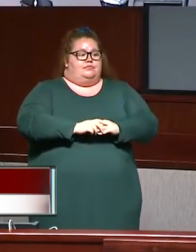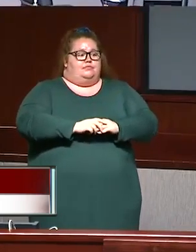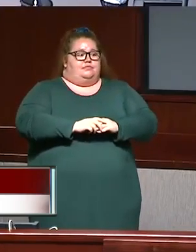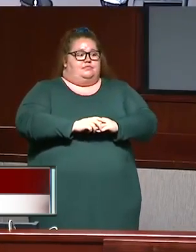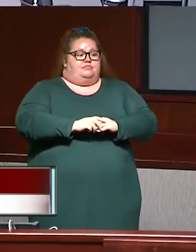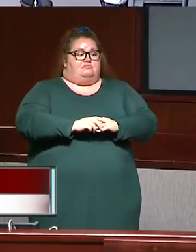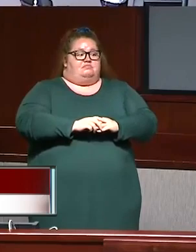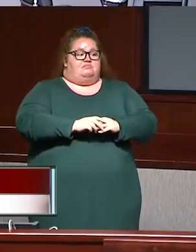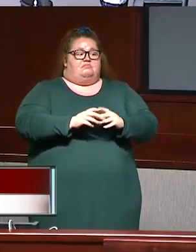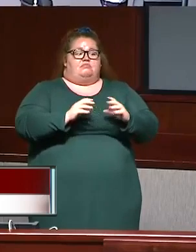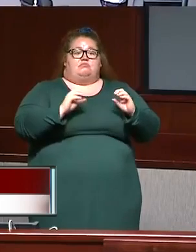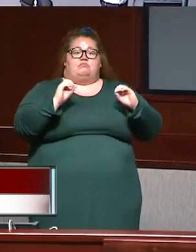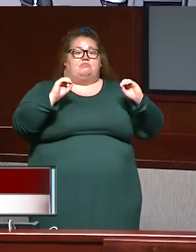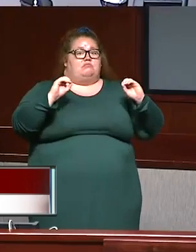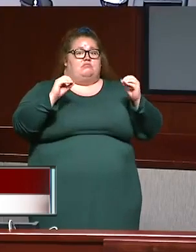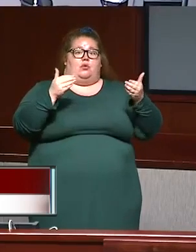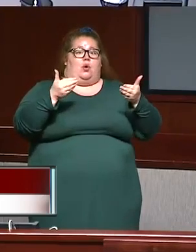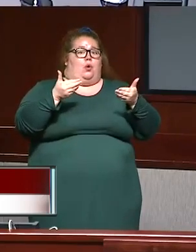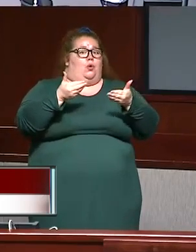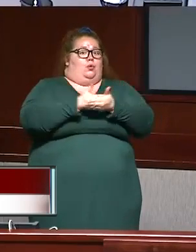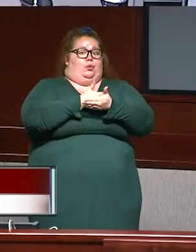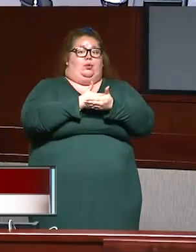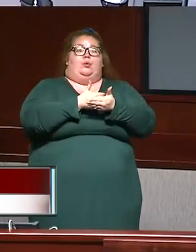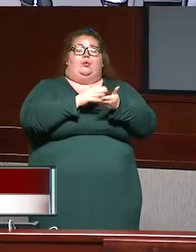no new deaths.